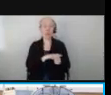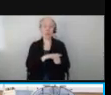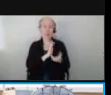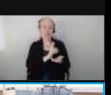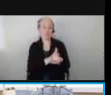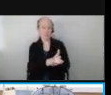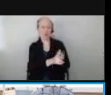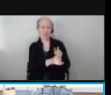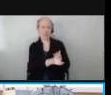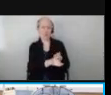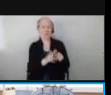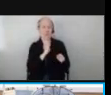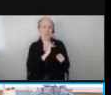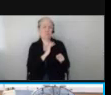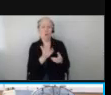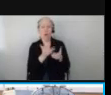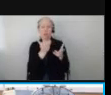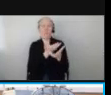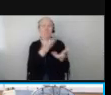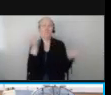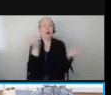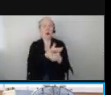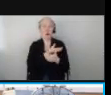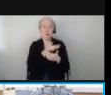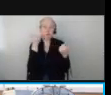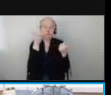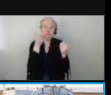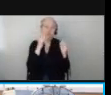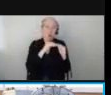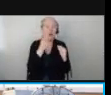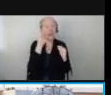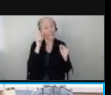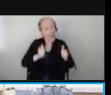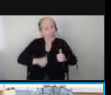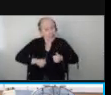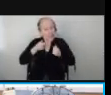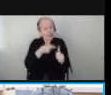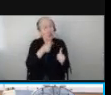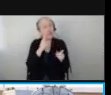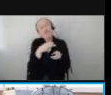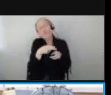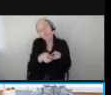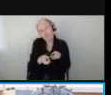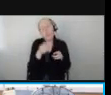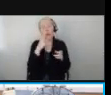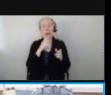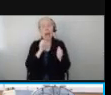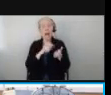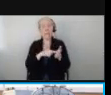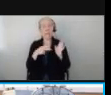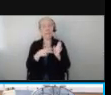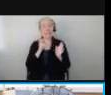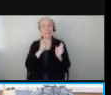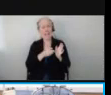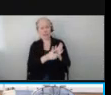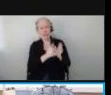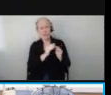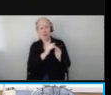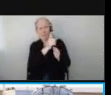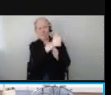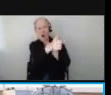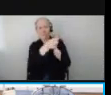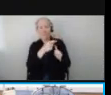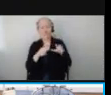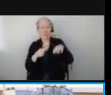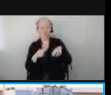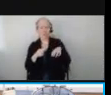tremendous. This lets you live in this vehicle for a short duration, allowing you to travel further away from your base or for your lander.